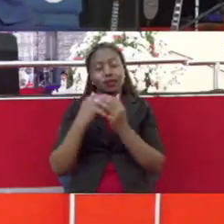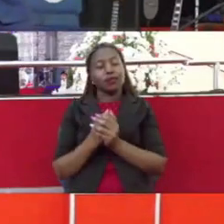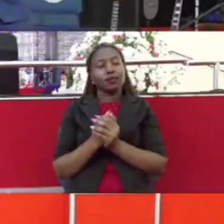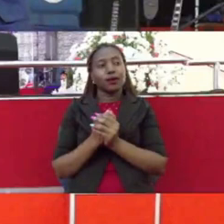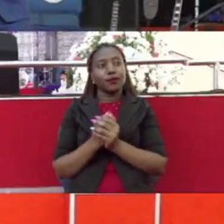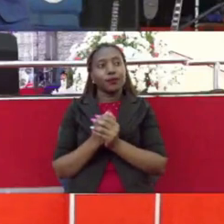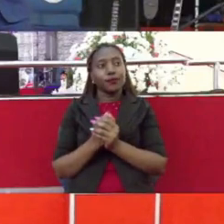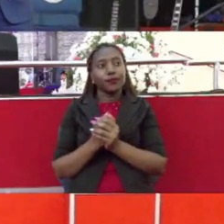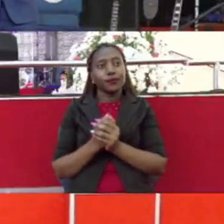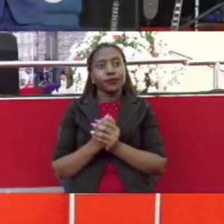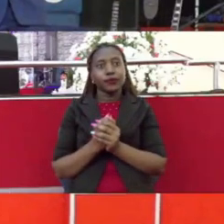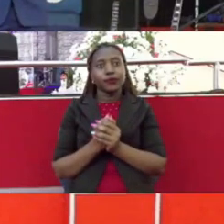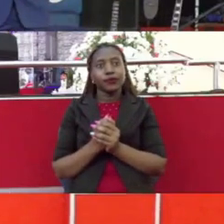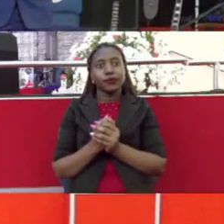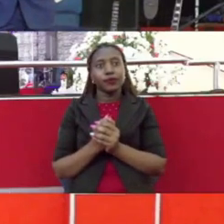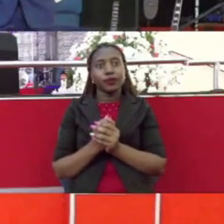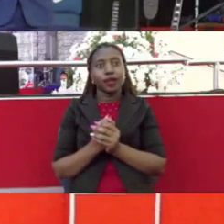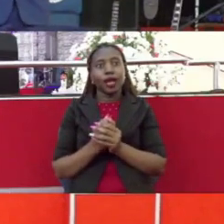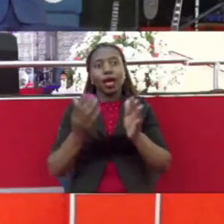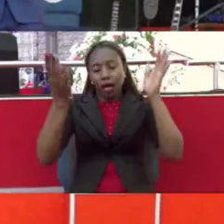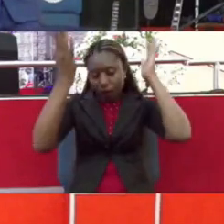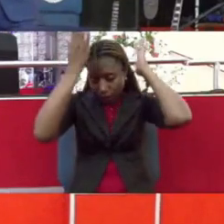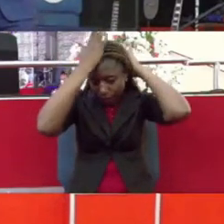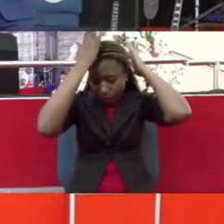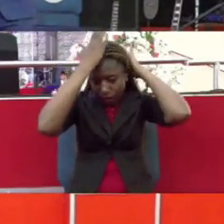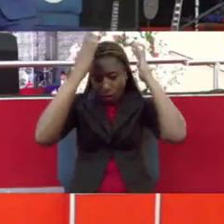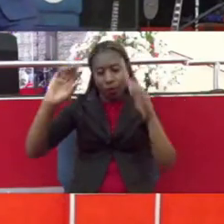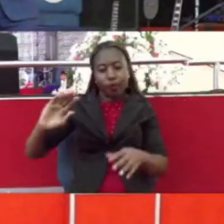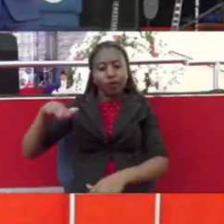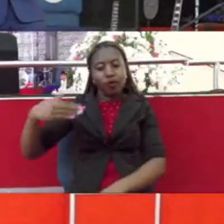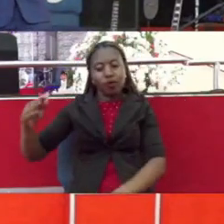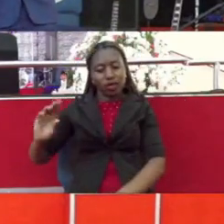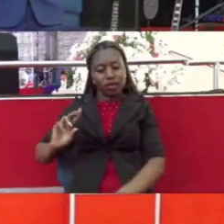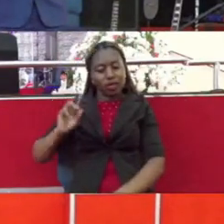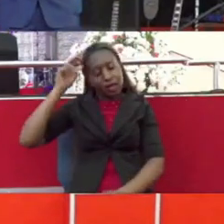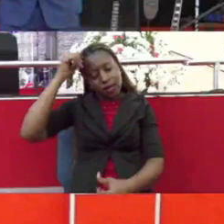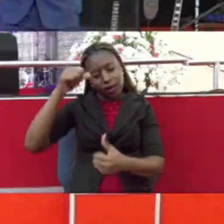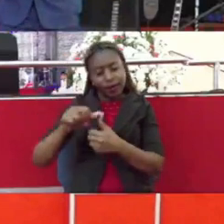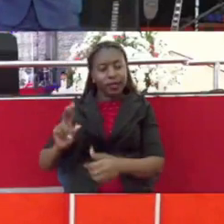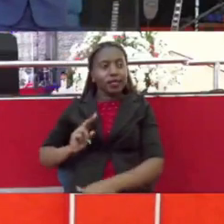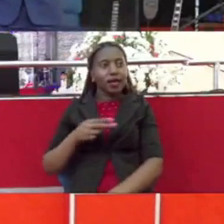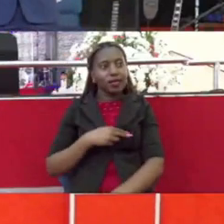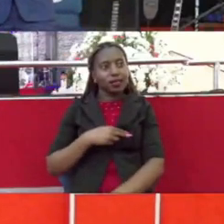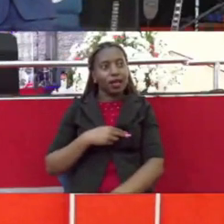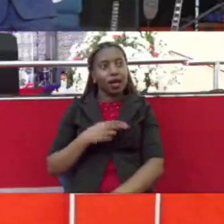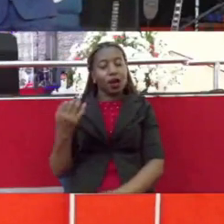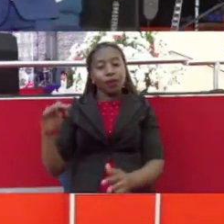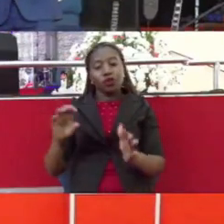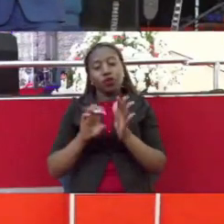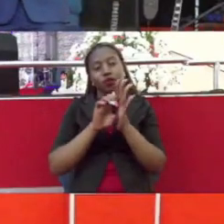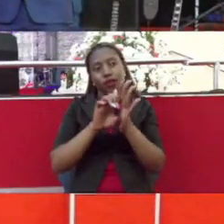amefinyilika. And our bishop always reminds us. Kofu anatukumbusha. Or gives us the illustration. Ama